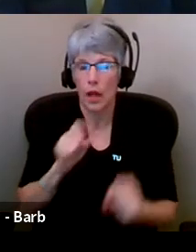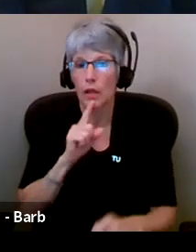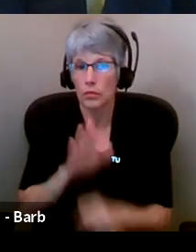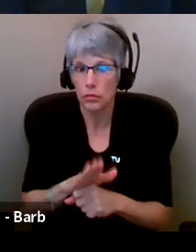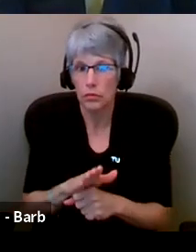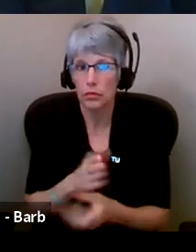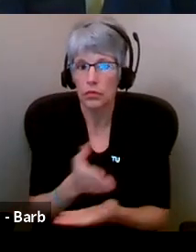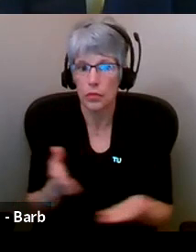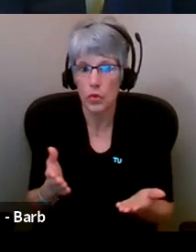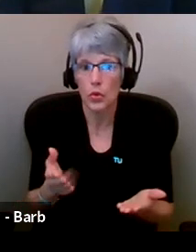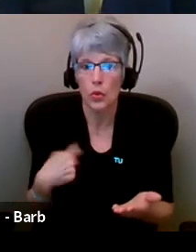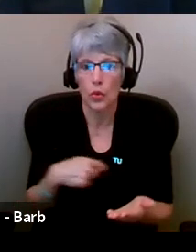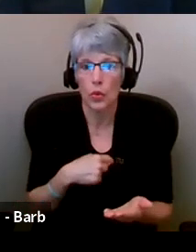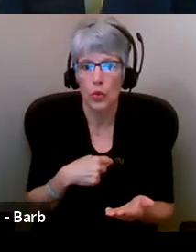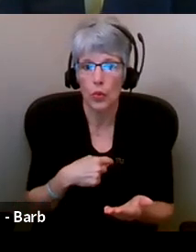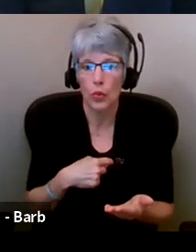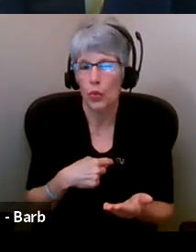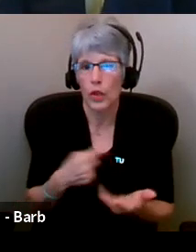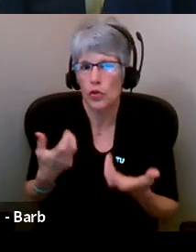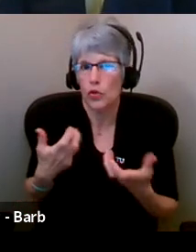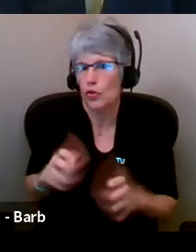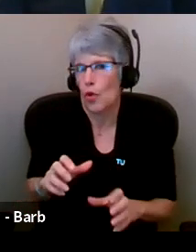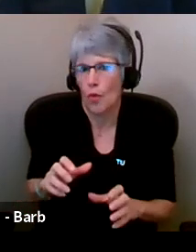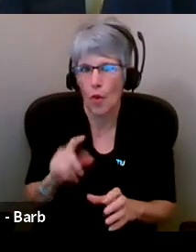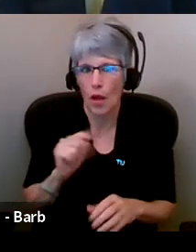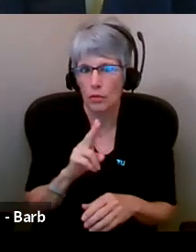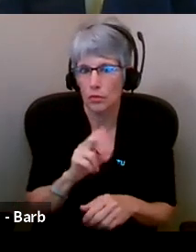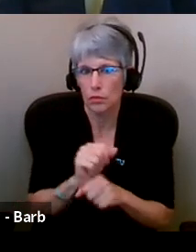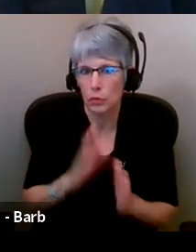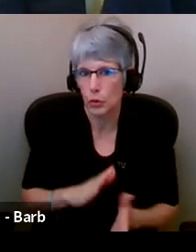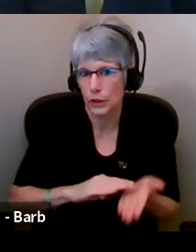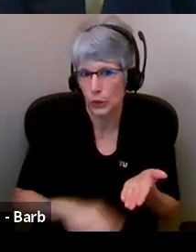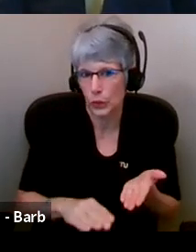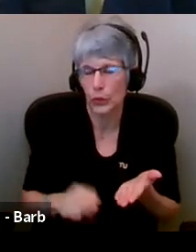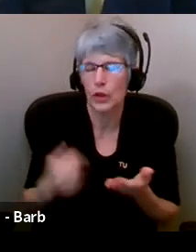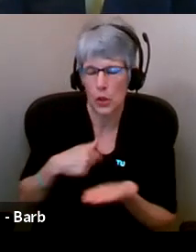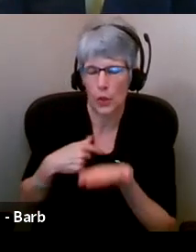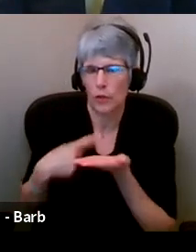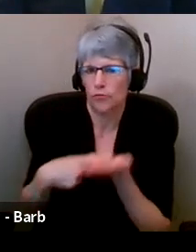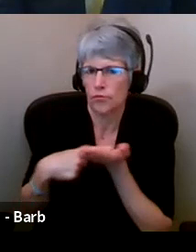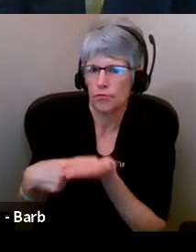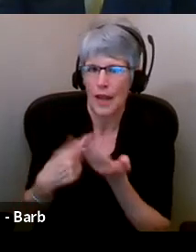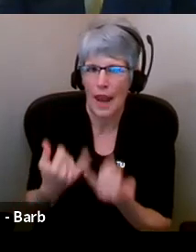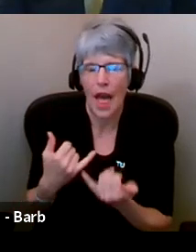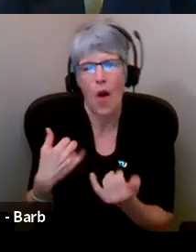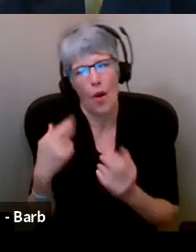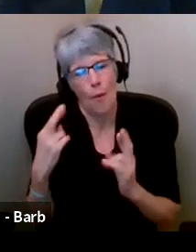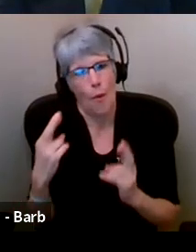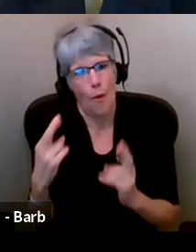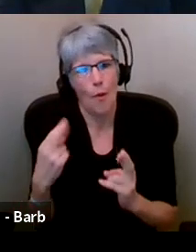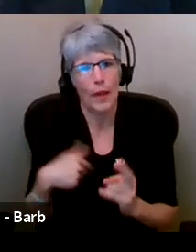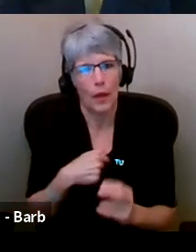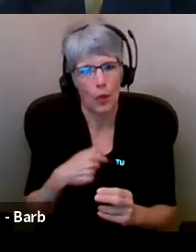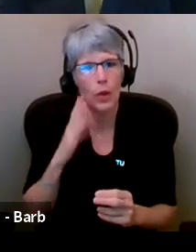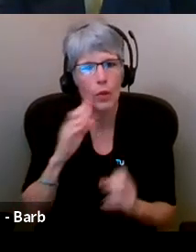that we don't want that to be the case, and we're having those conversations. So I'm hopeful the fact that we can be able